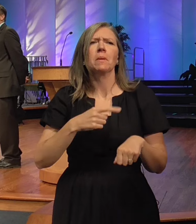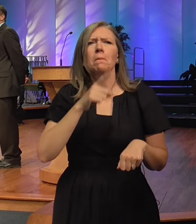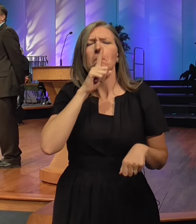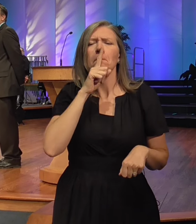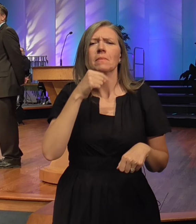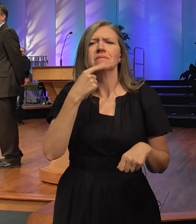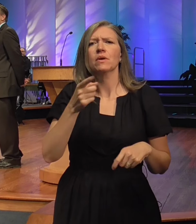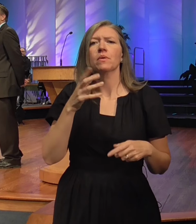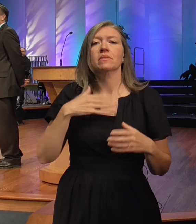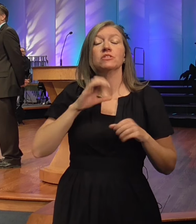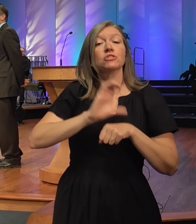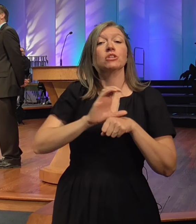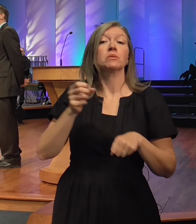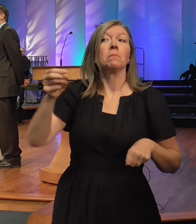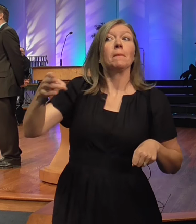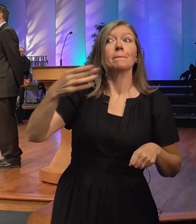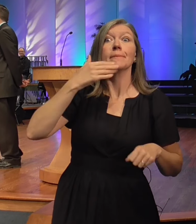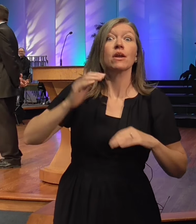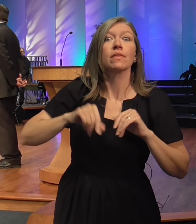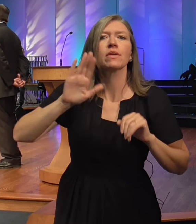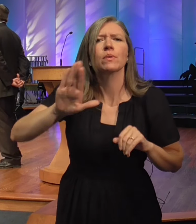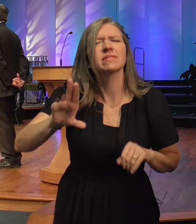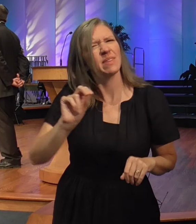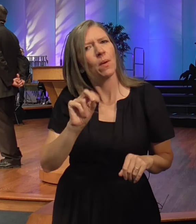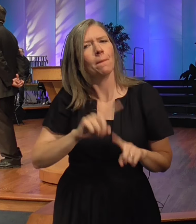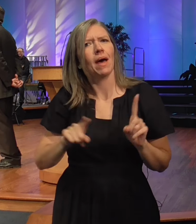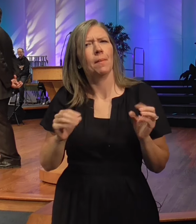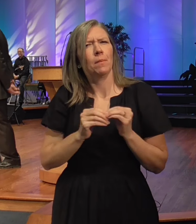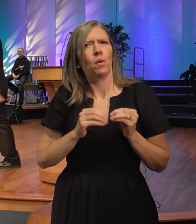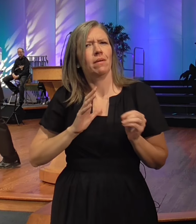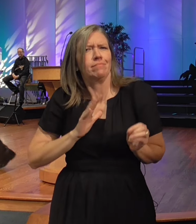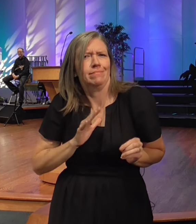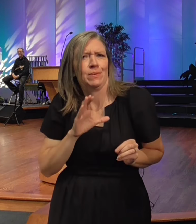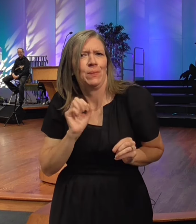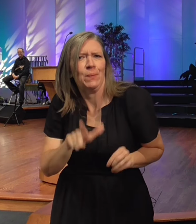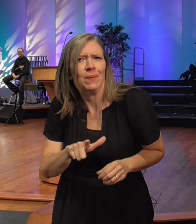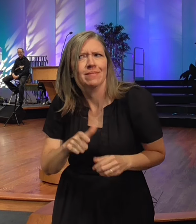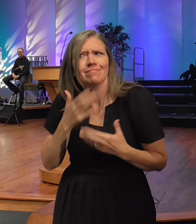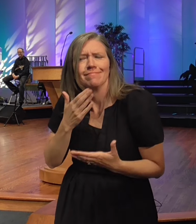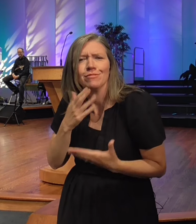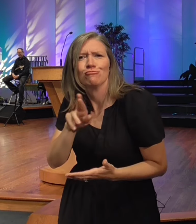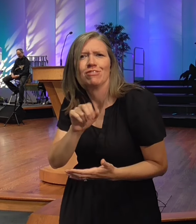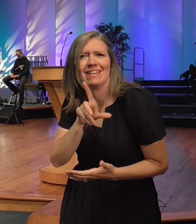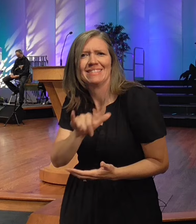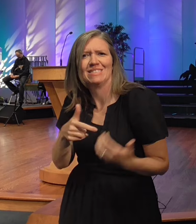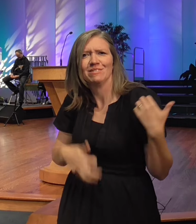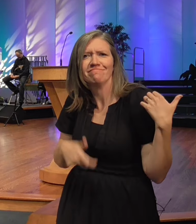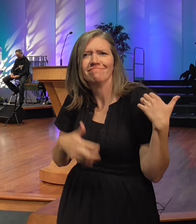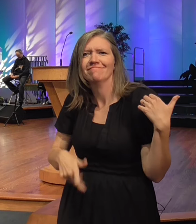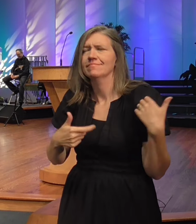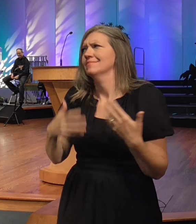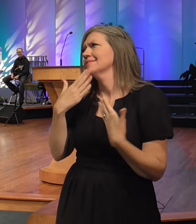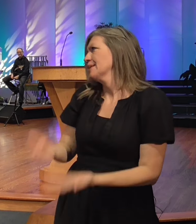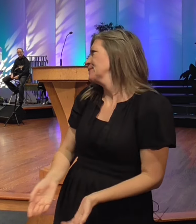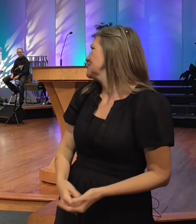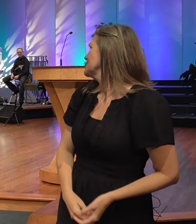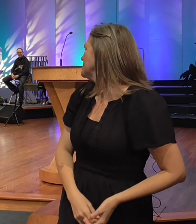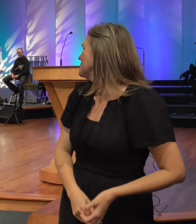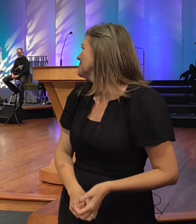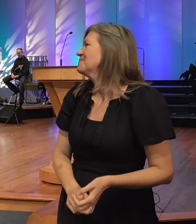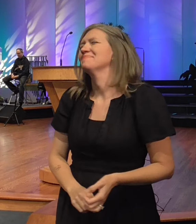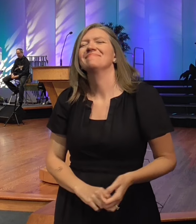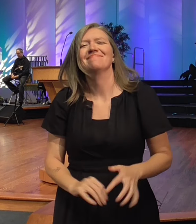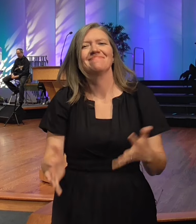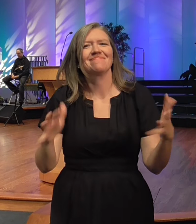Laura Berman, Mile High Band, thank you so much. As you know, at Mile High Church, we would never say our church is better than yours, but we might say it's a little cooler, thanks